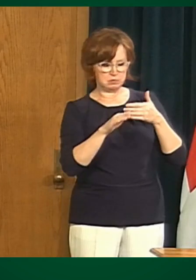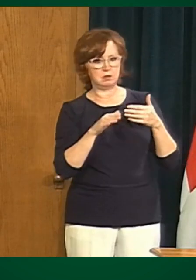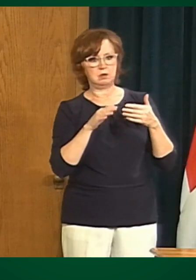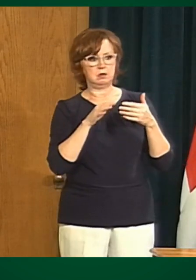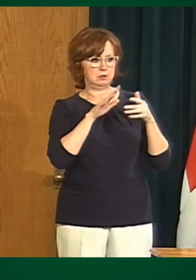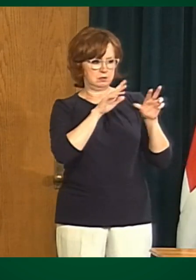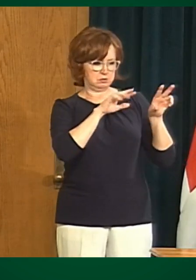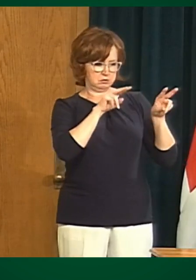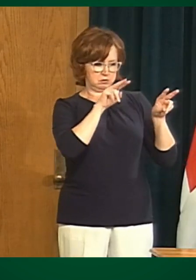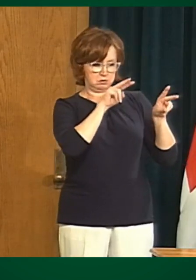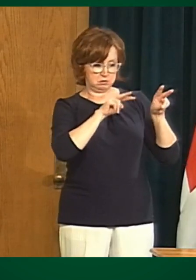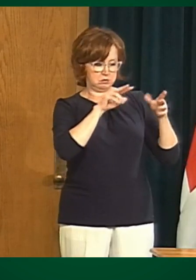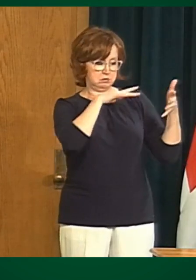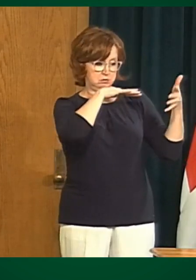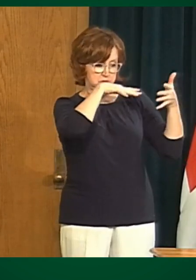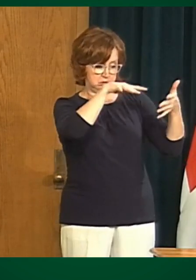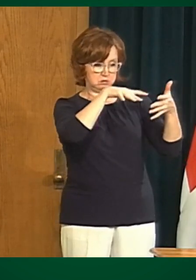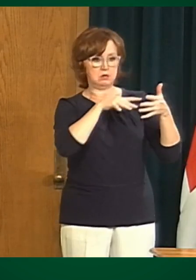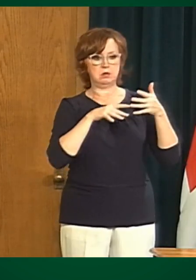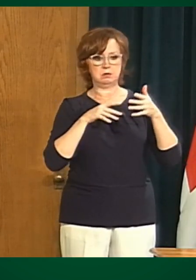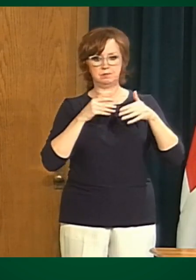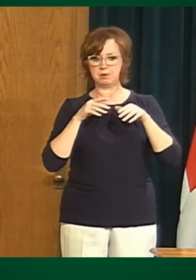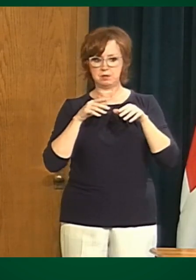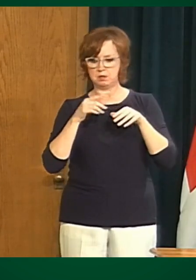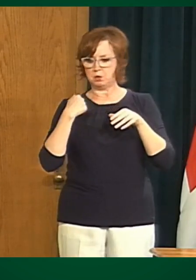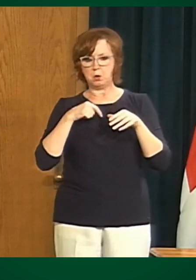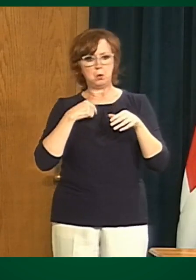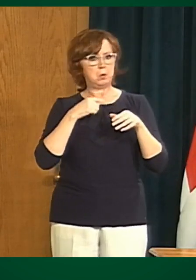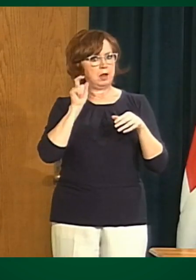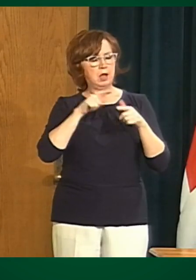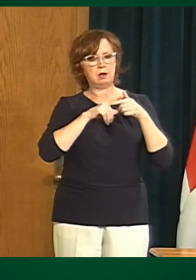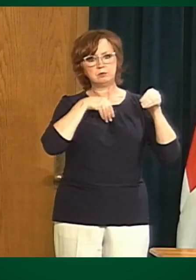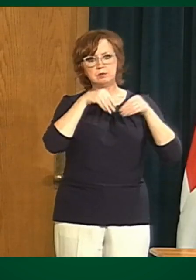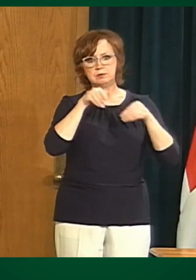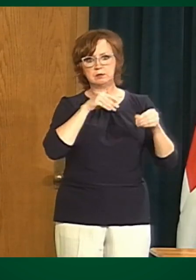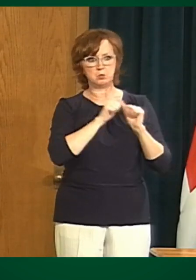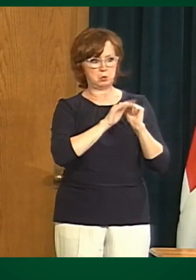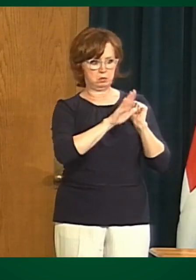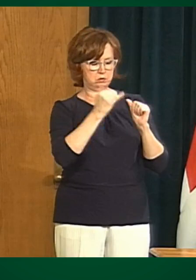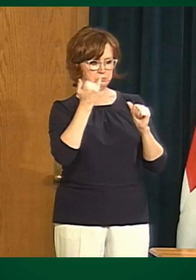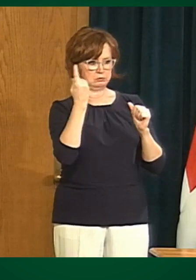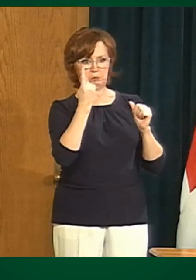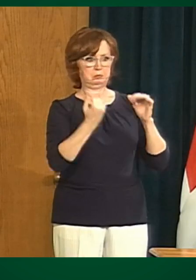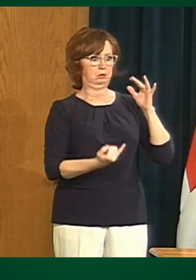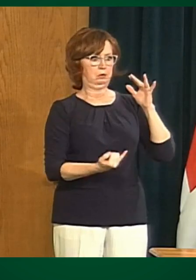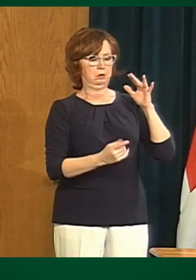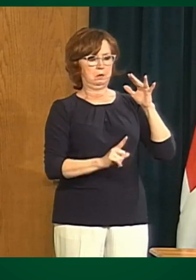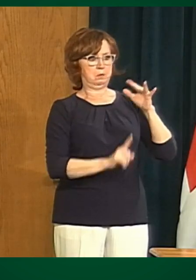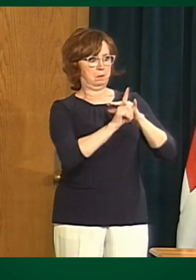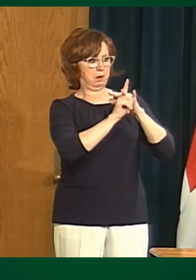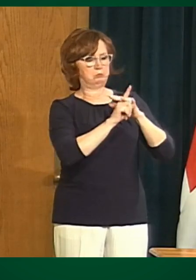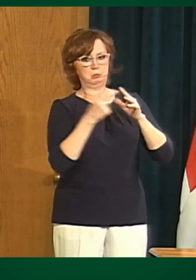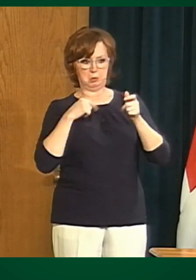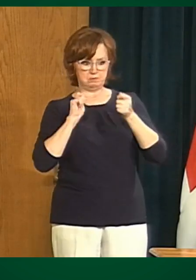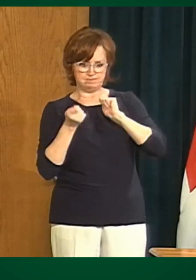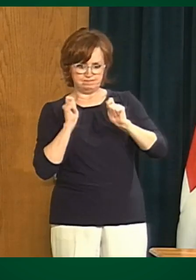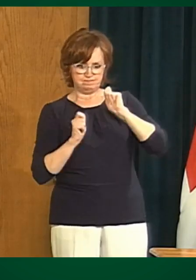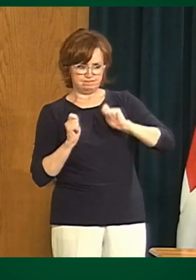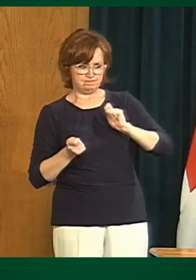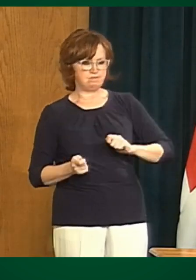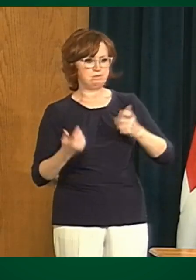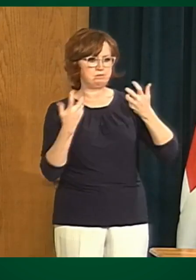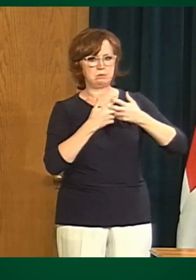another strategy. And you must have learned recently that all healthcare workers